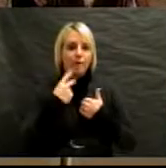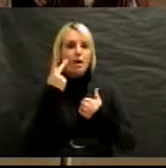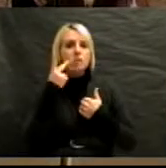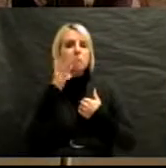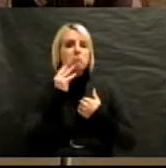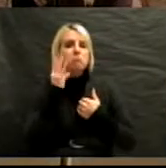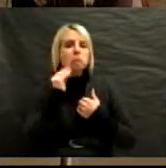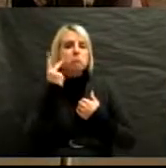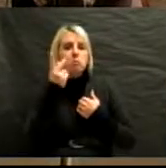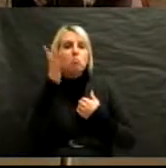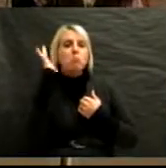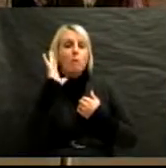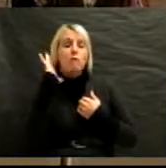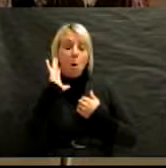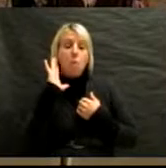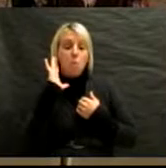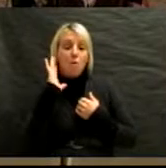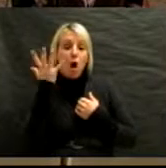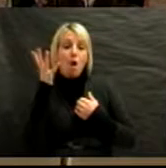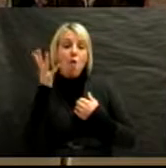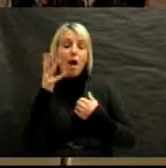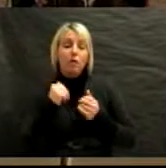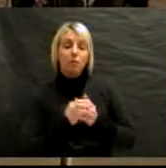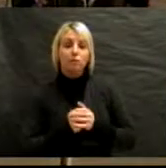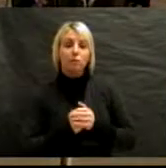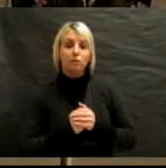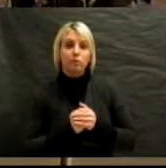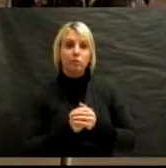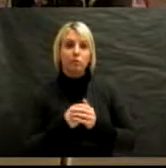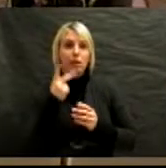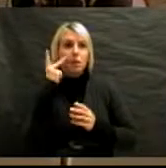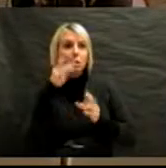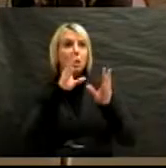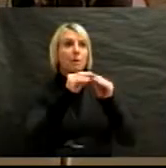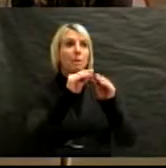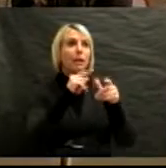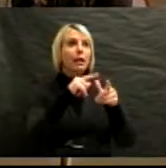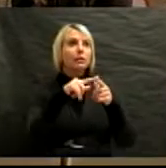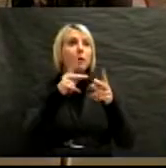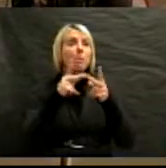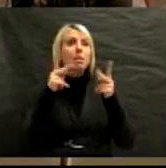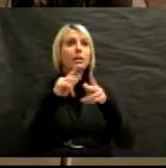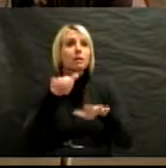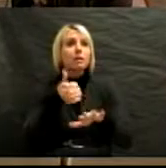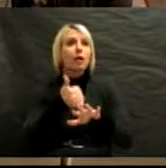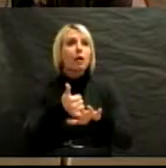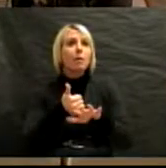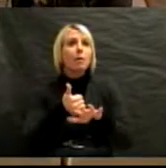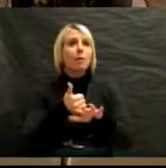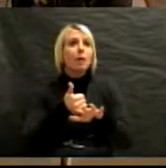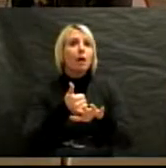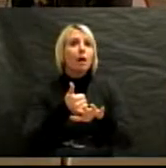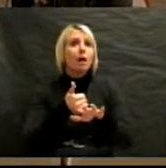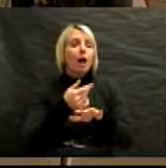You can see the meetings and the locations. How confirmed are we on these locations at this time?